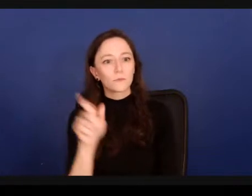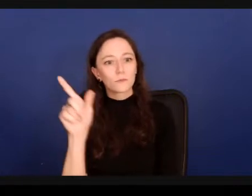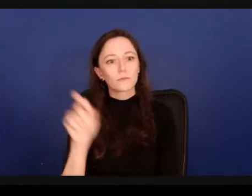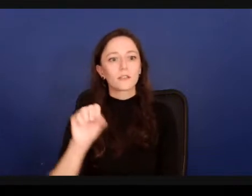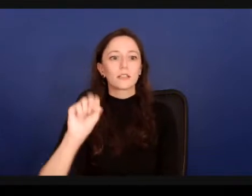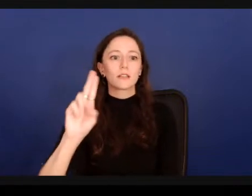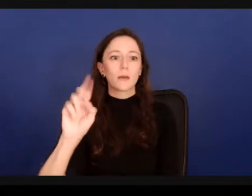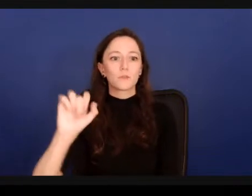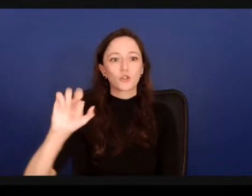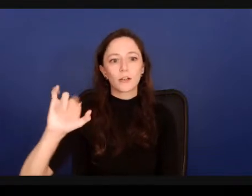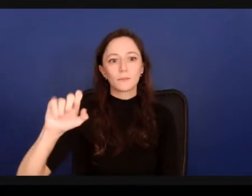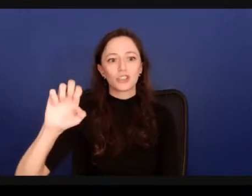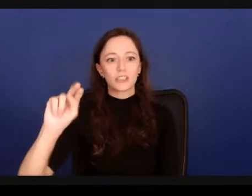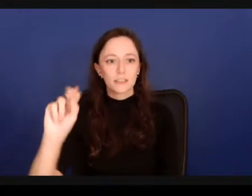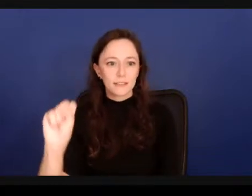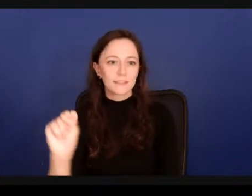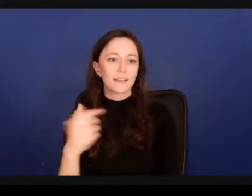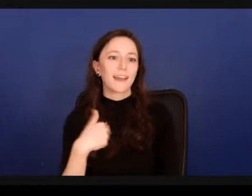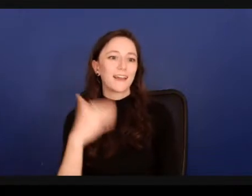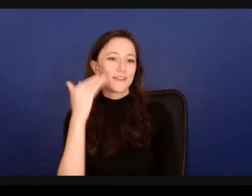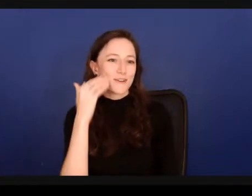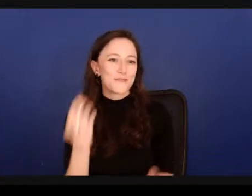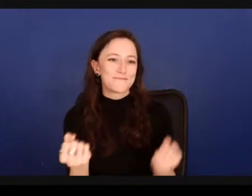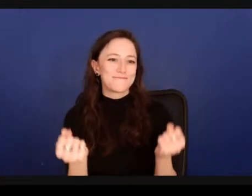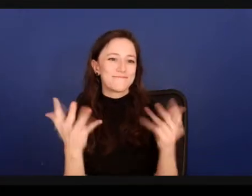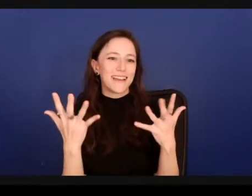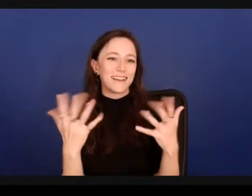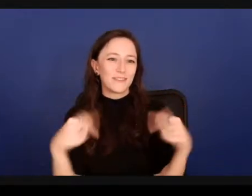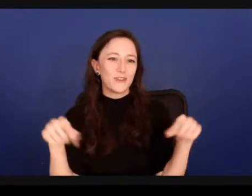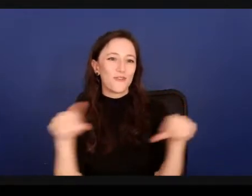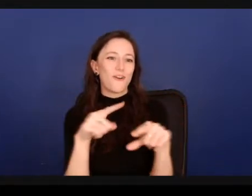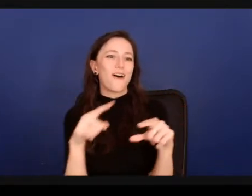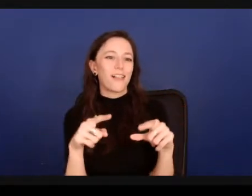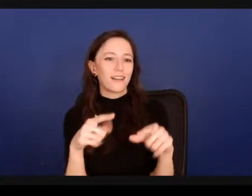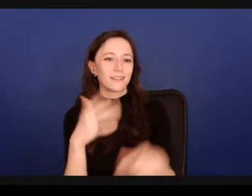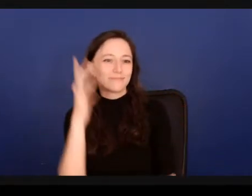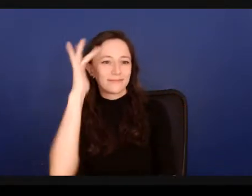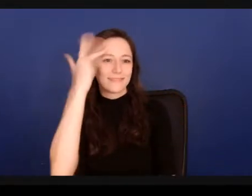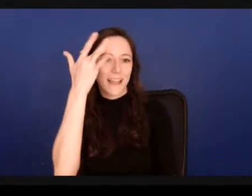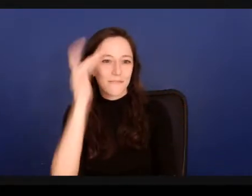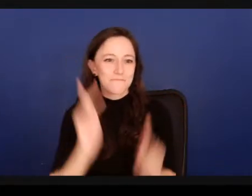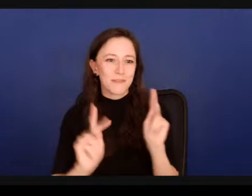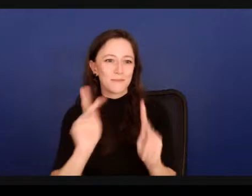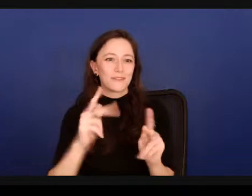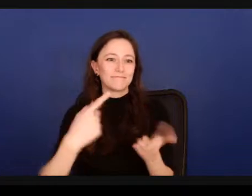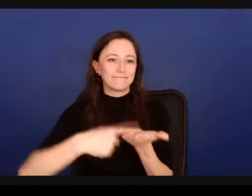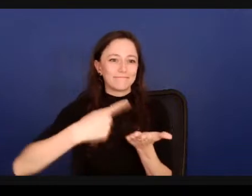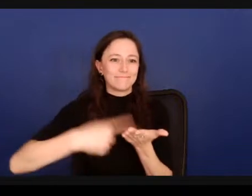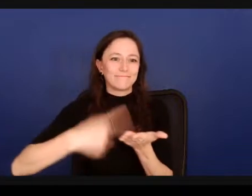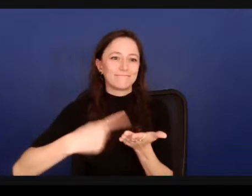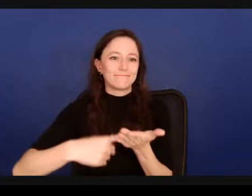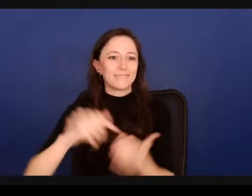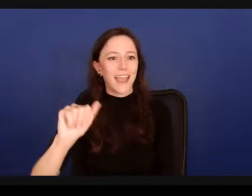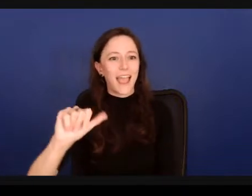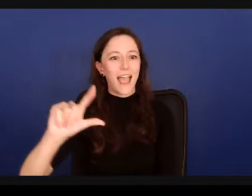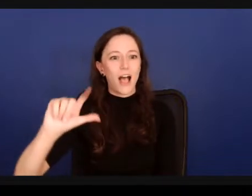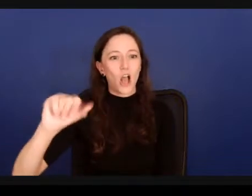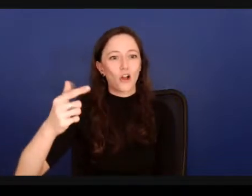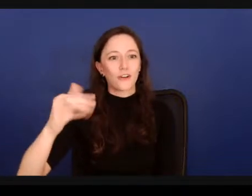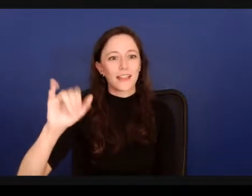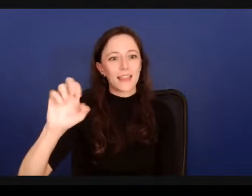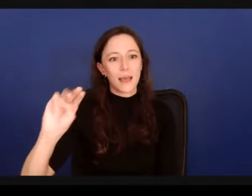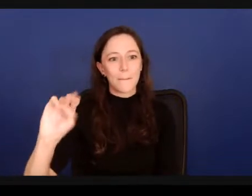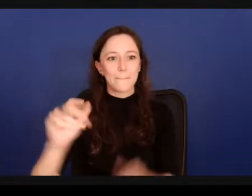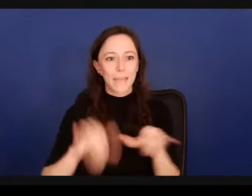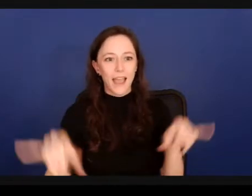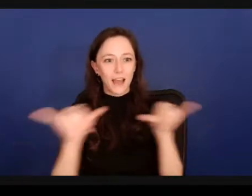people are tired of hearing about YouTubers talk about that, but it's true. And without it, it really, you just get stuck in a void, and we can't